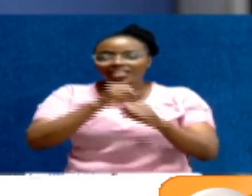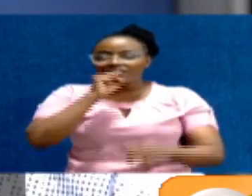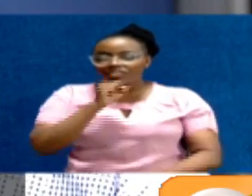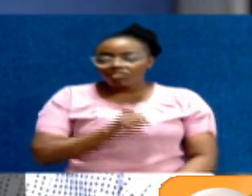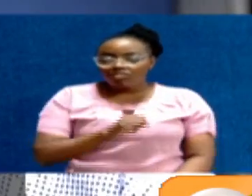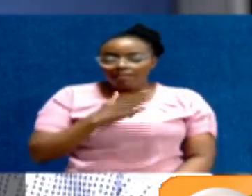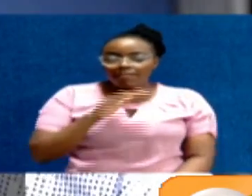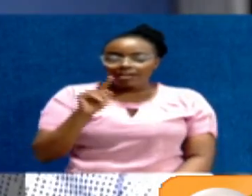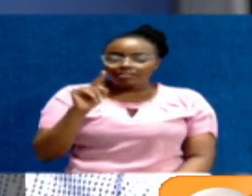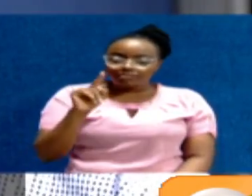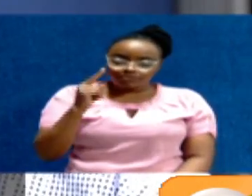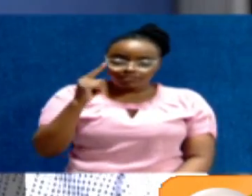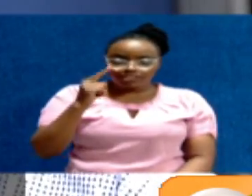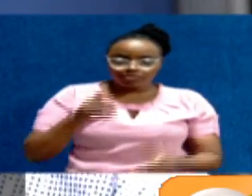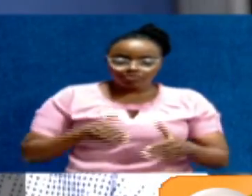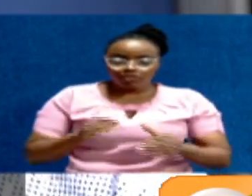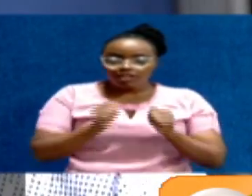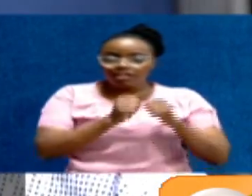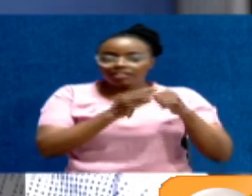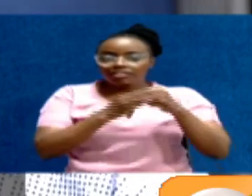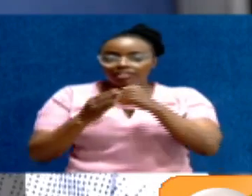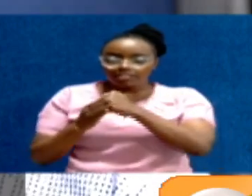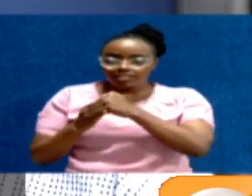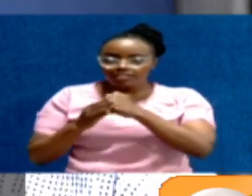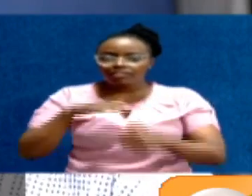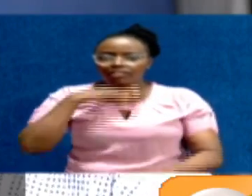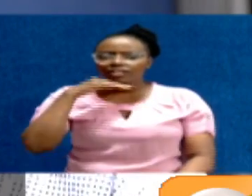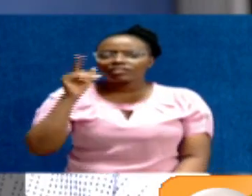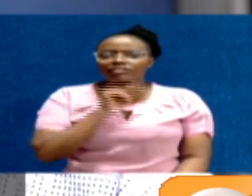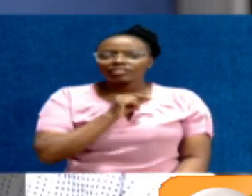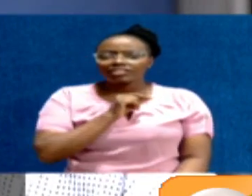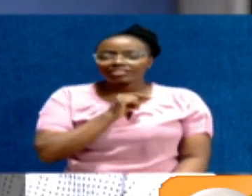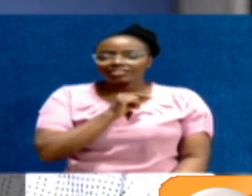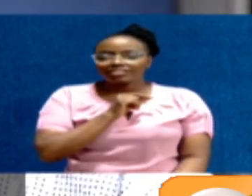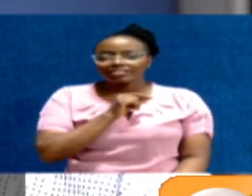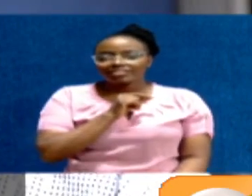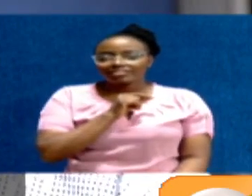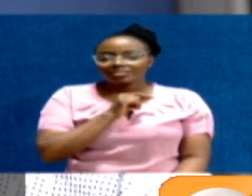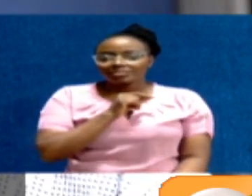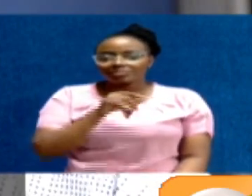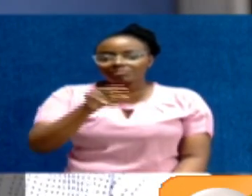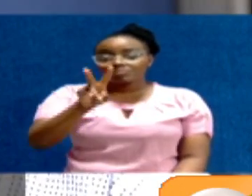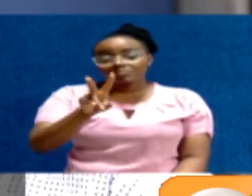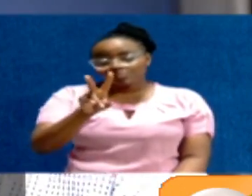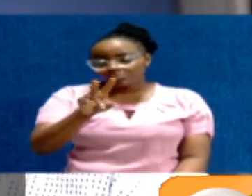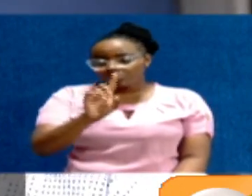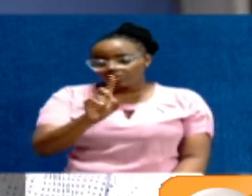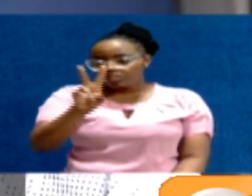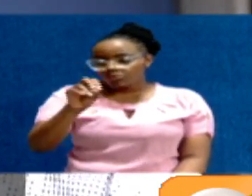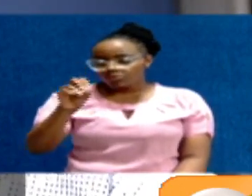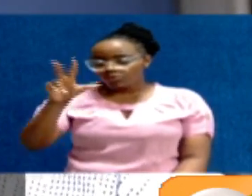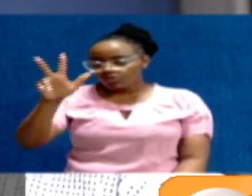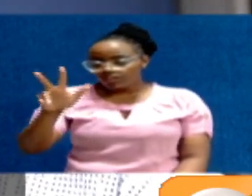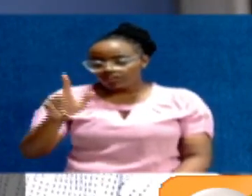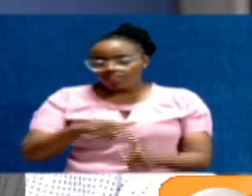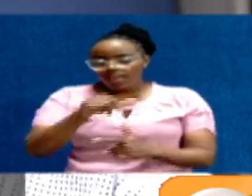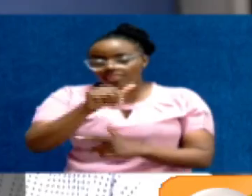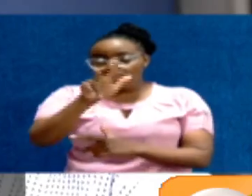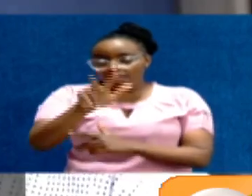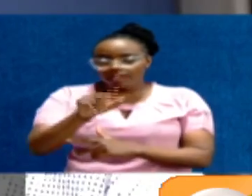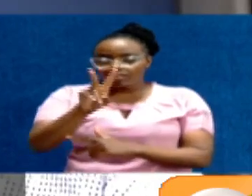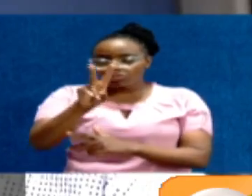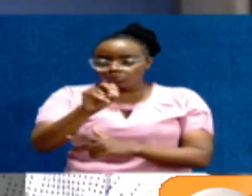Sababu mtoto wangu wa kwanza ni wa 99, alikufa. Wa pili ni wa 203, wa tatu wa